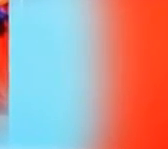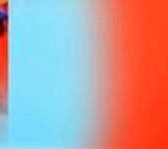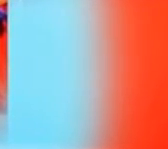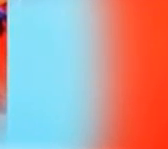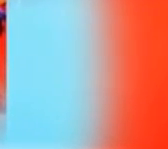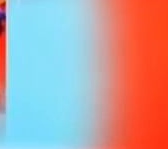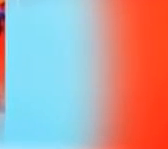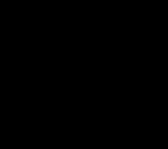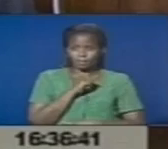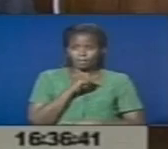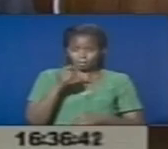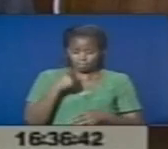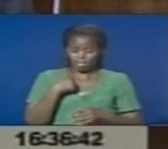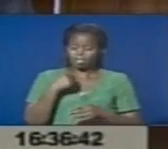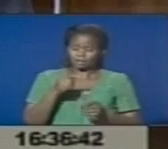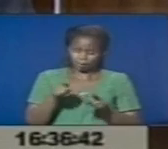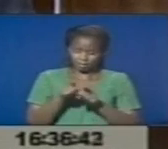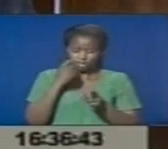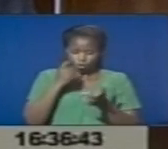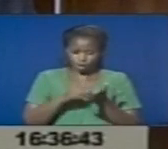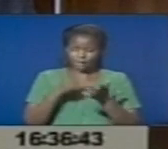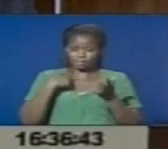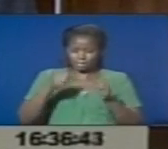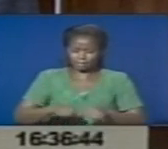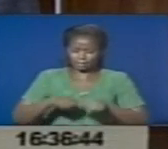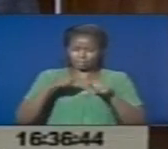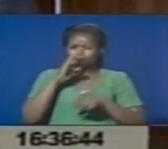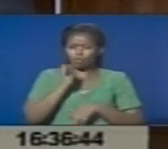international relations from the University of Nairobi in 2015.